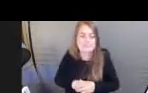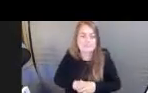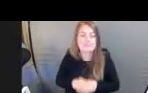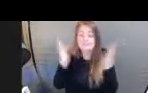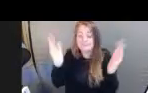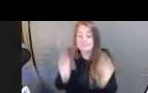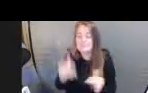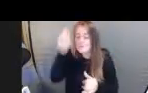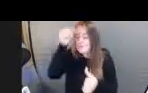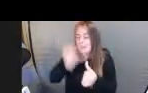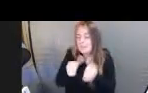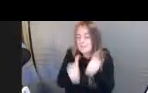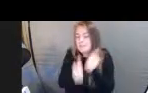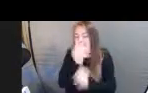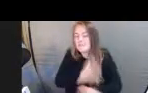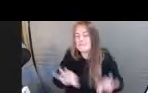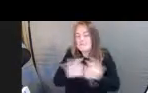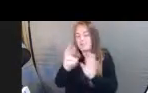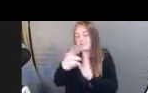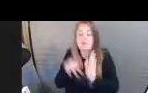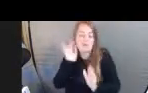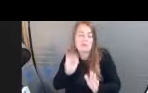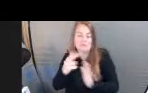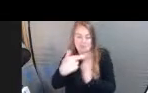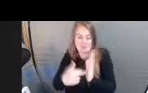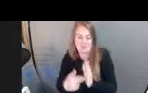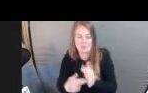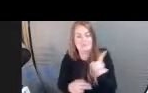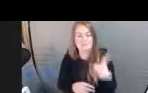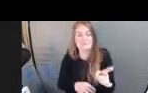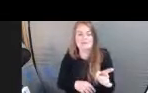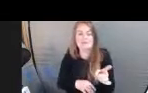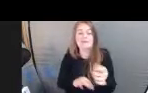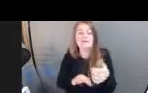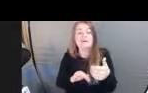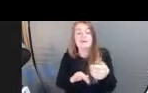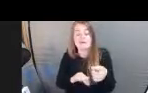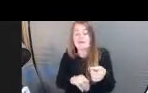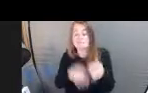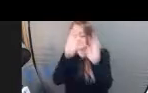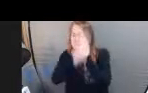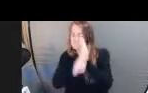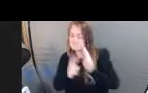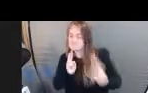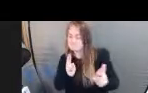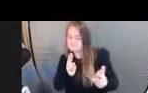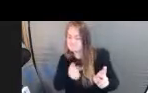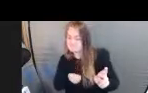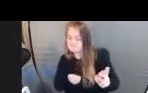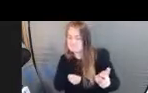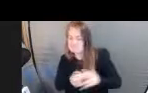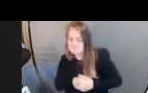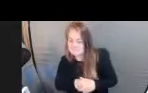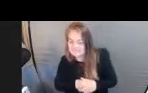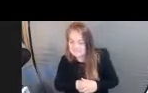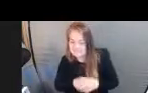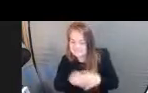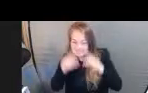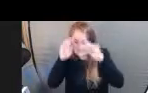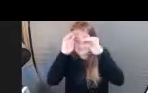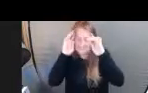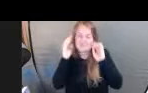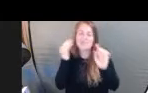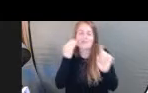Remember the golden rule, okay? In all of this, just treat someone the way that you would wish to be treated. I mean, I know